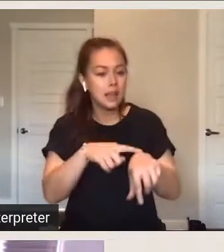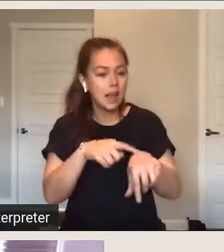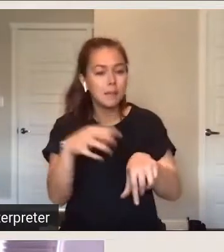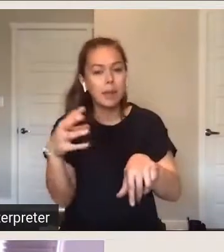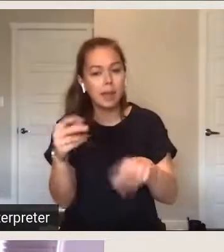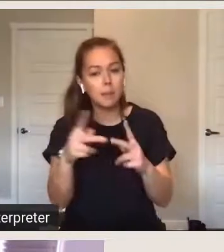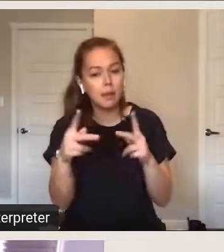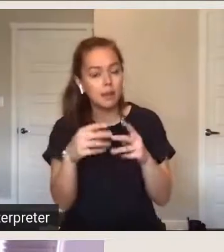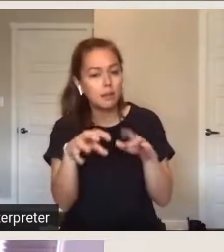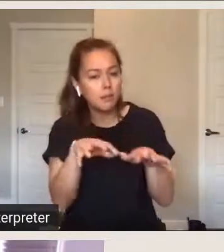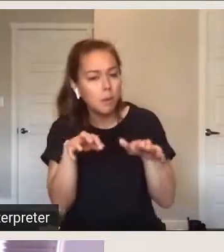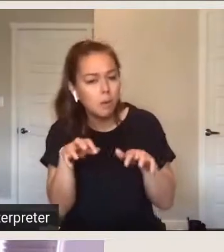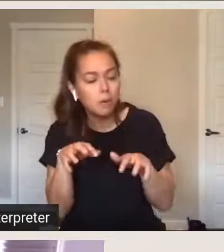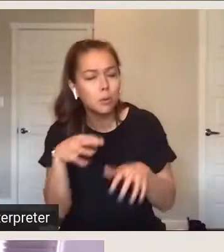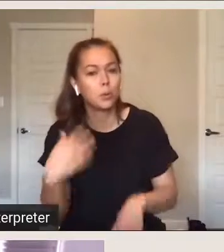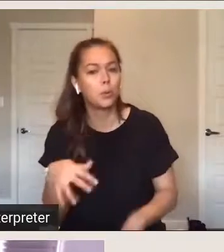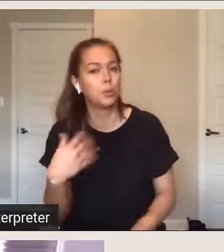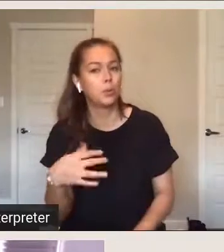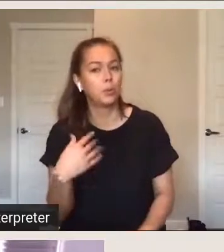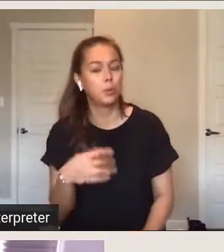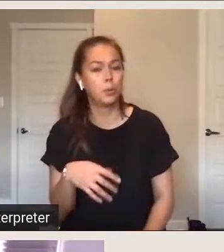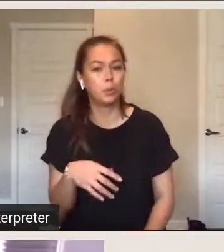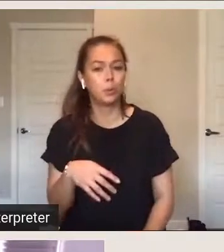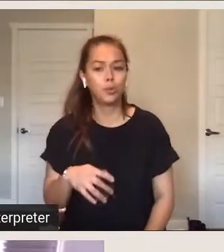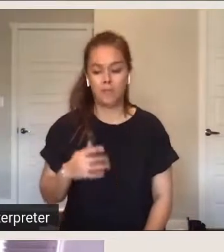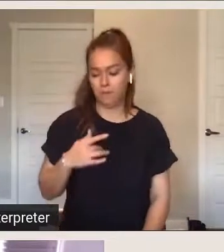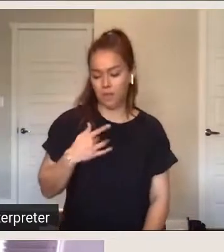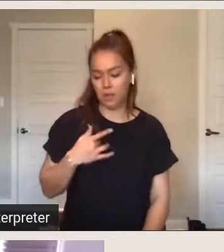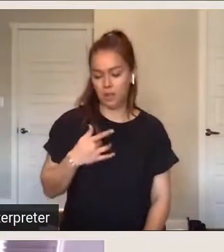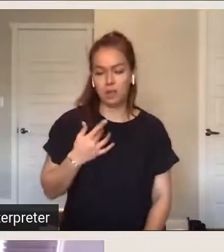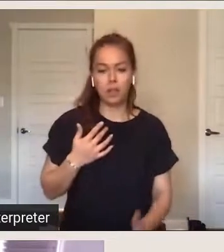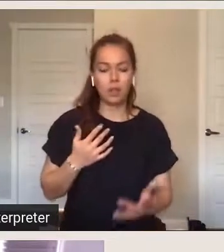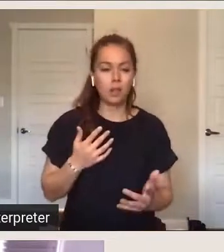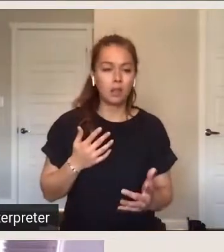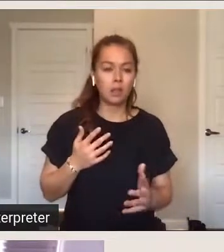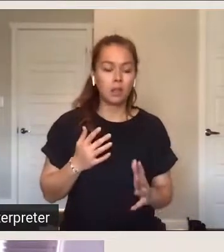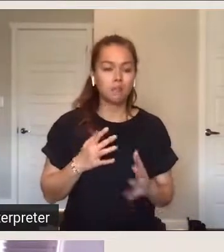of preciousness and urgency in the film.